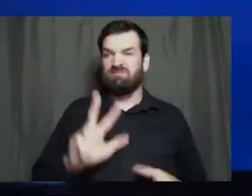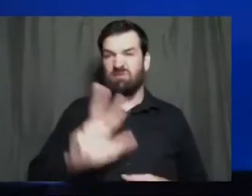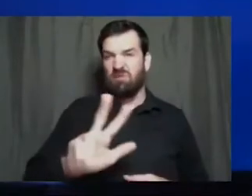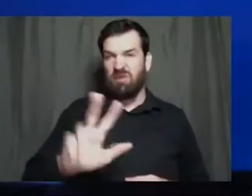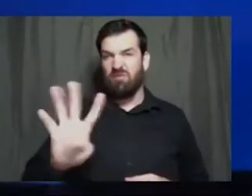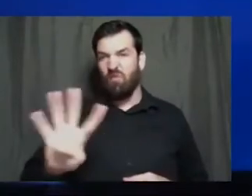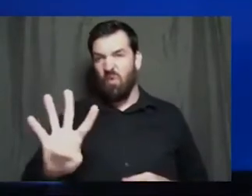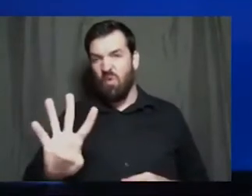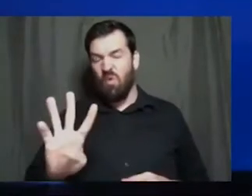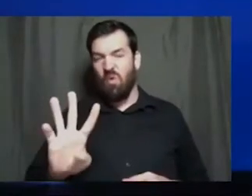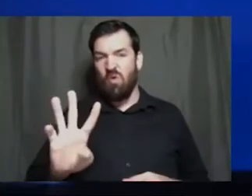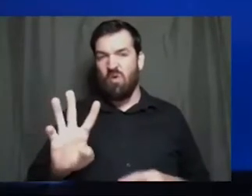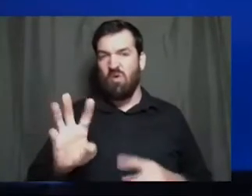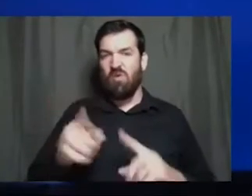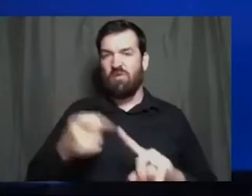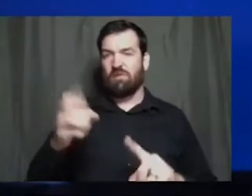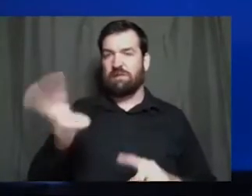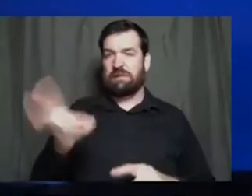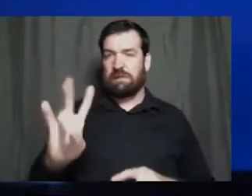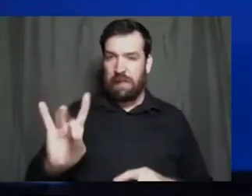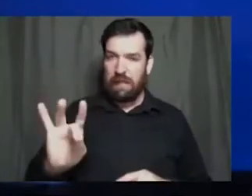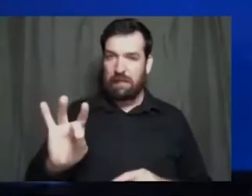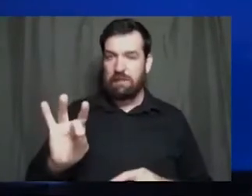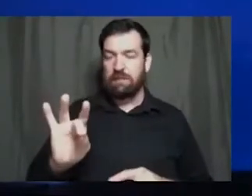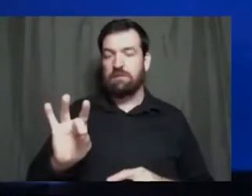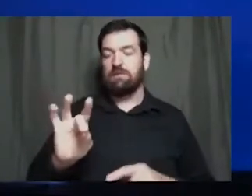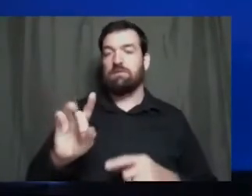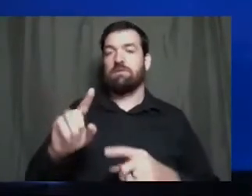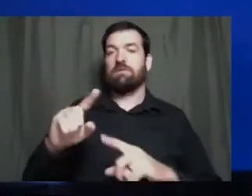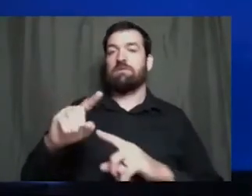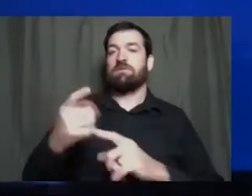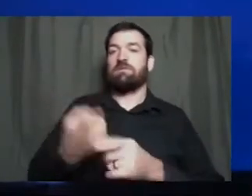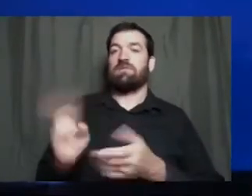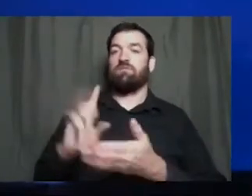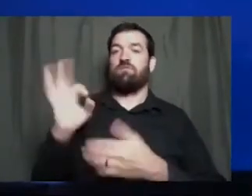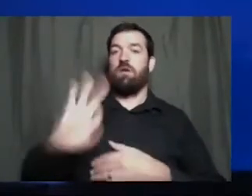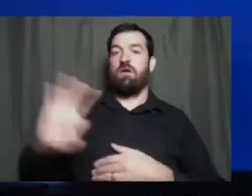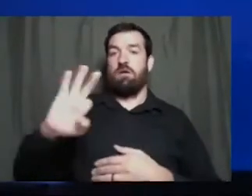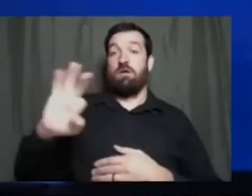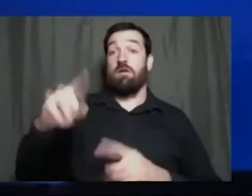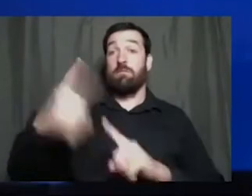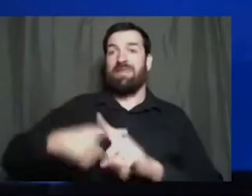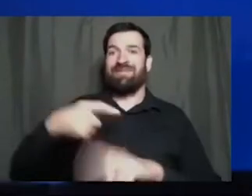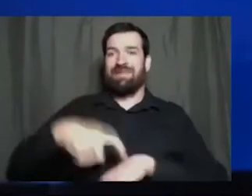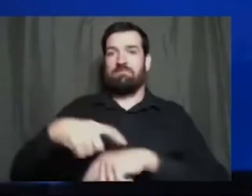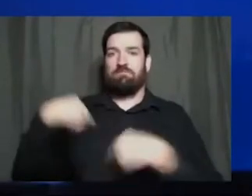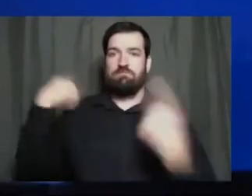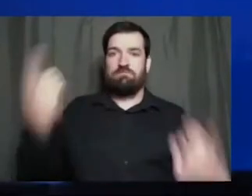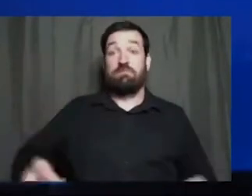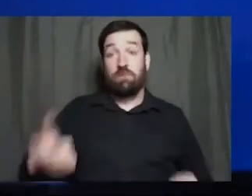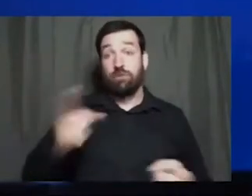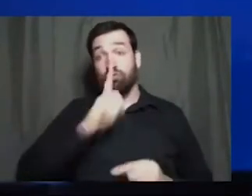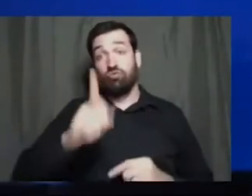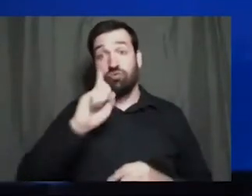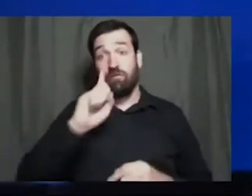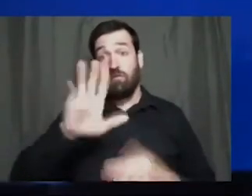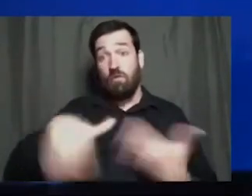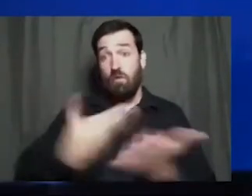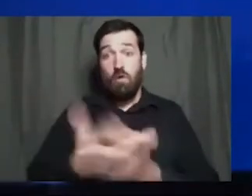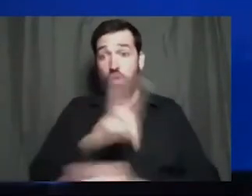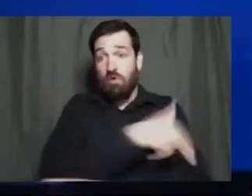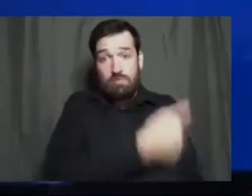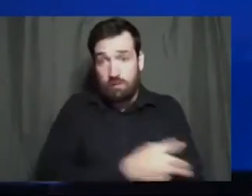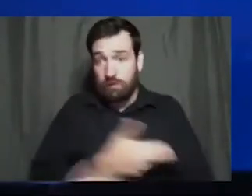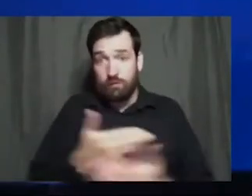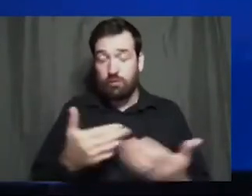something on last Friday. So over about a month's period of time, we really saw, and that's true for all health systems around, and it's true for the community. If you step back